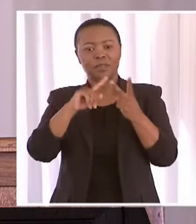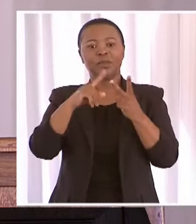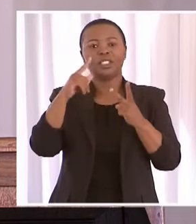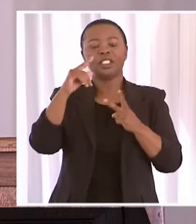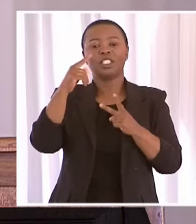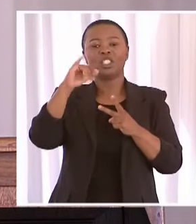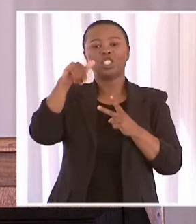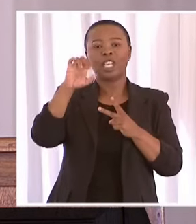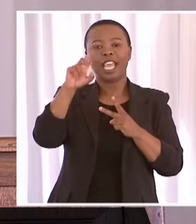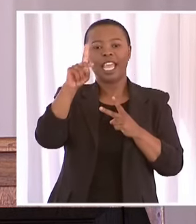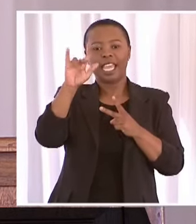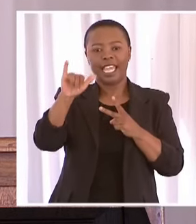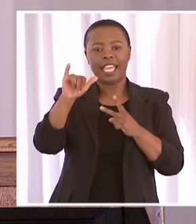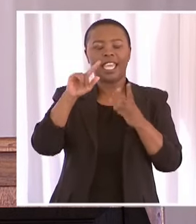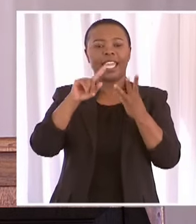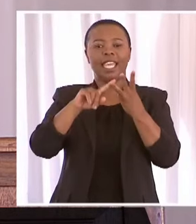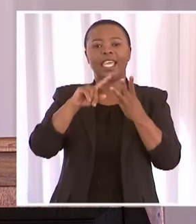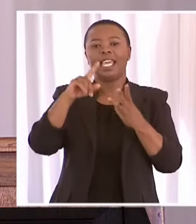Billy Masetla,